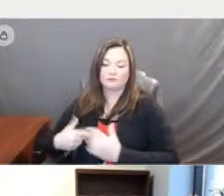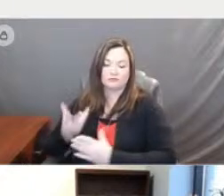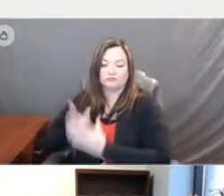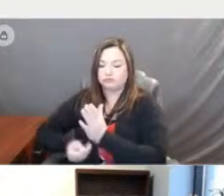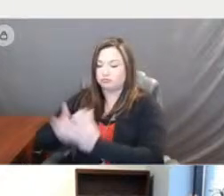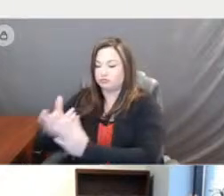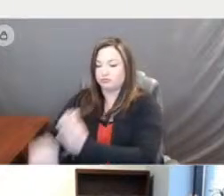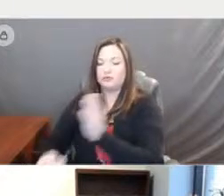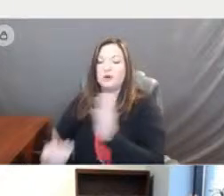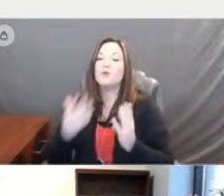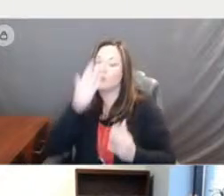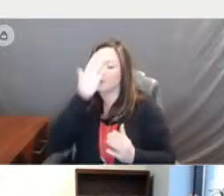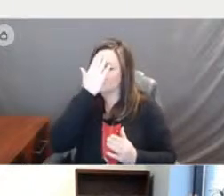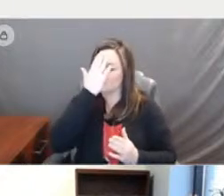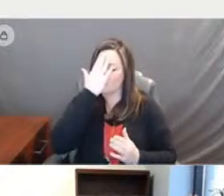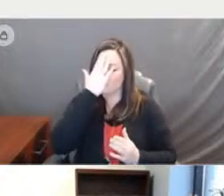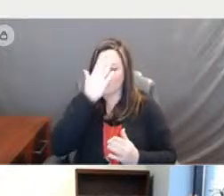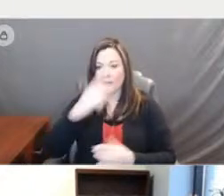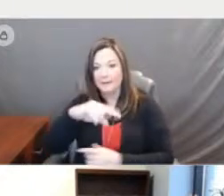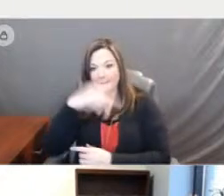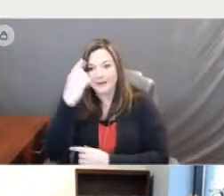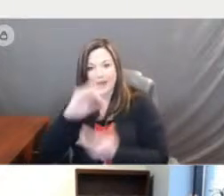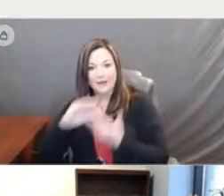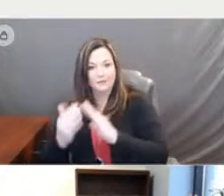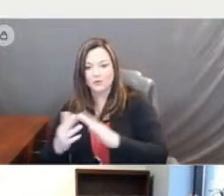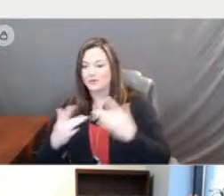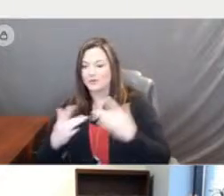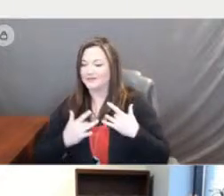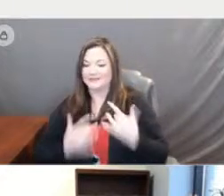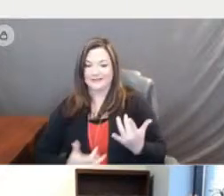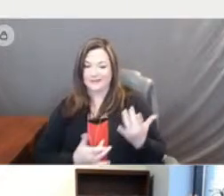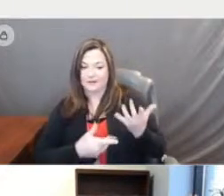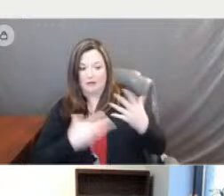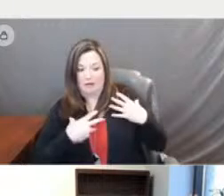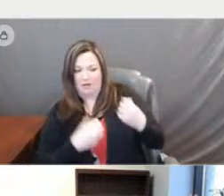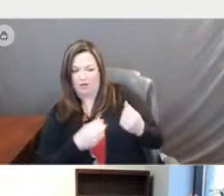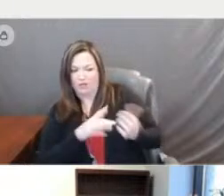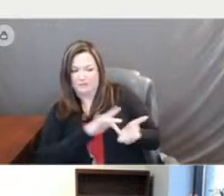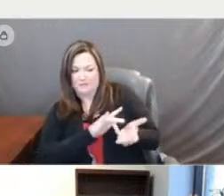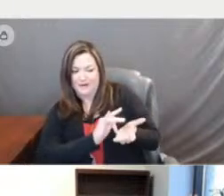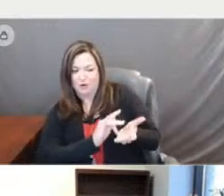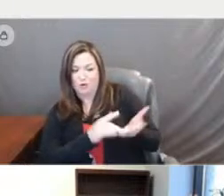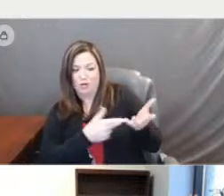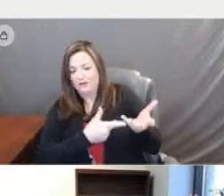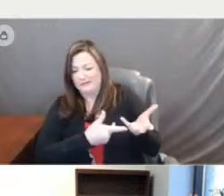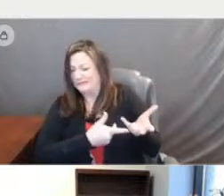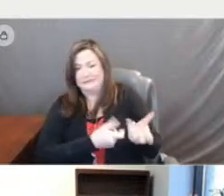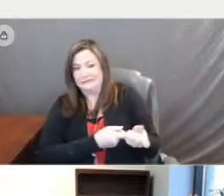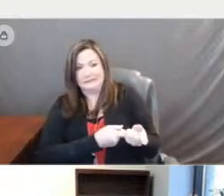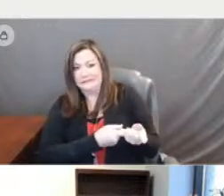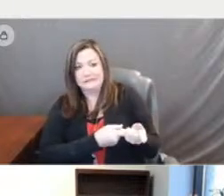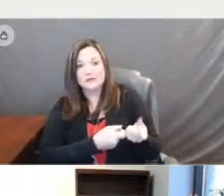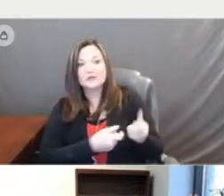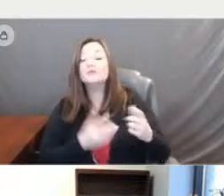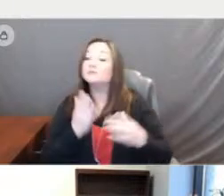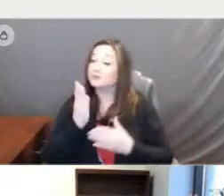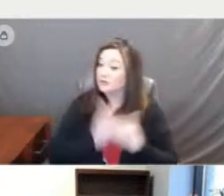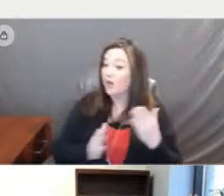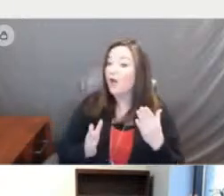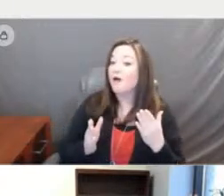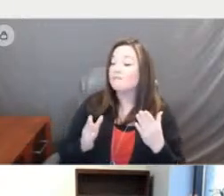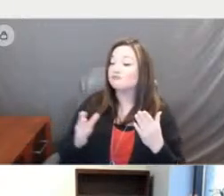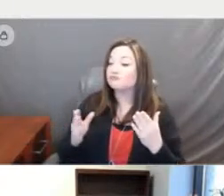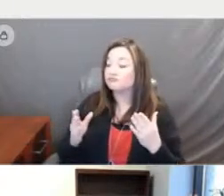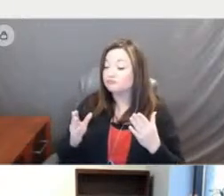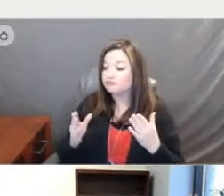mistrust when it comes to the Black community in healthcare. Some, if you don't know, take time to learn